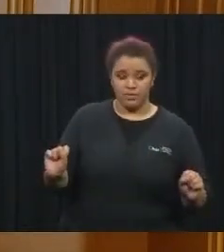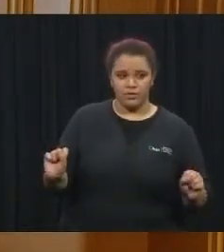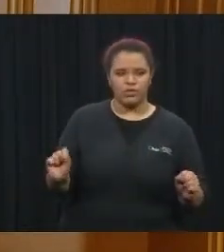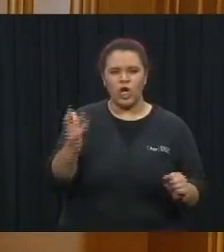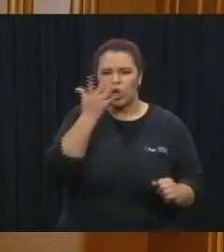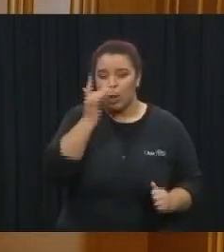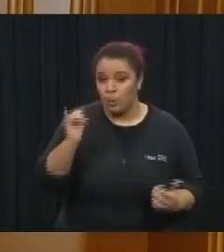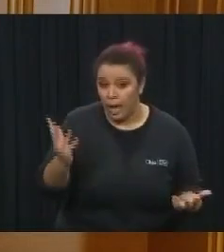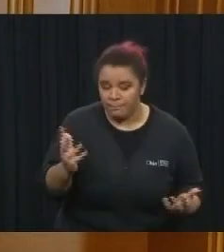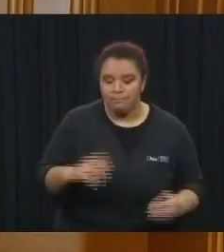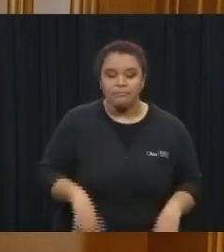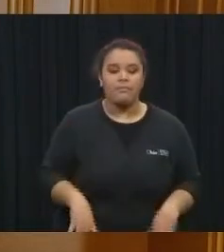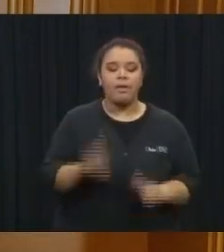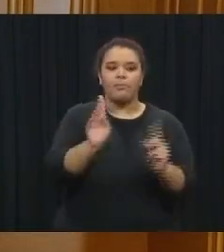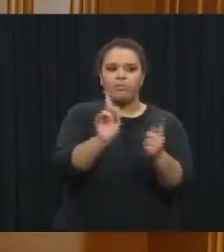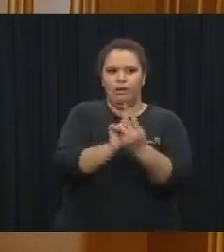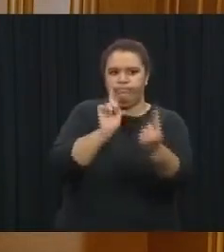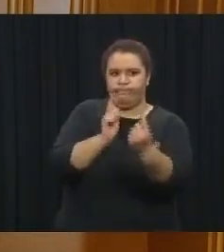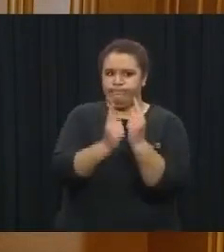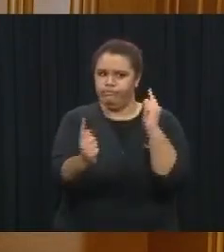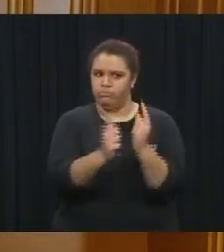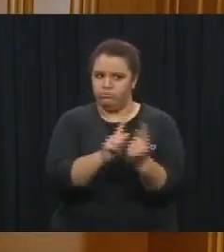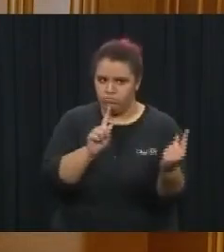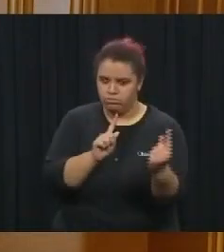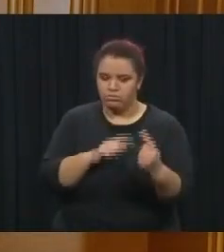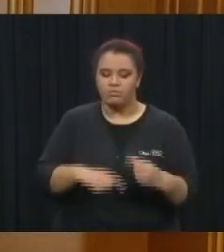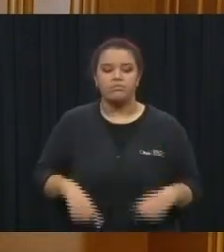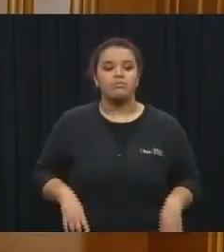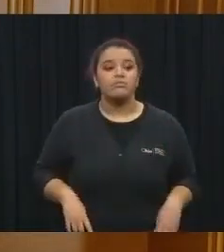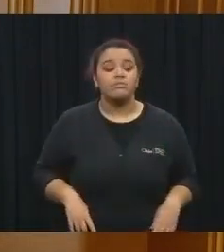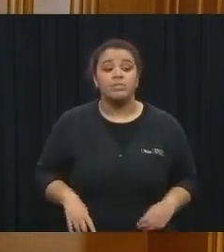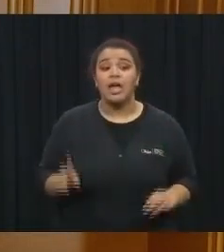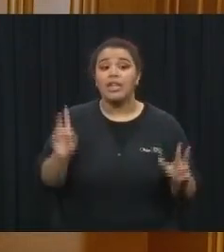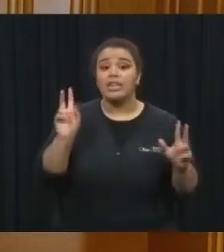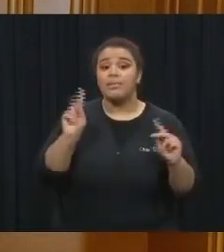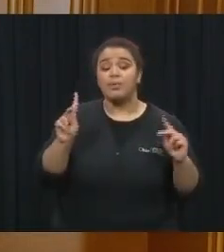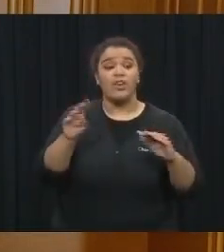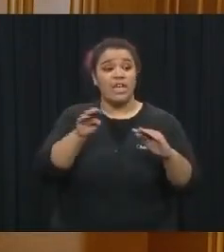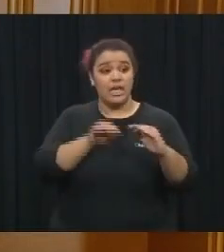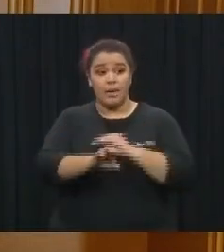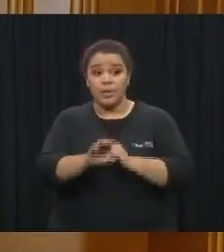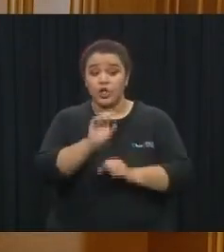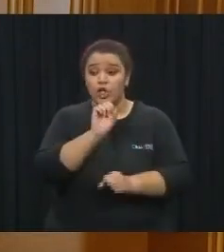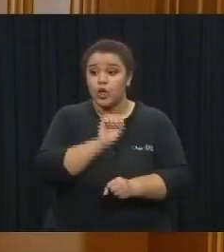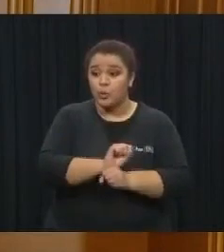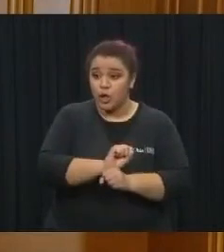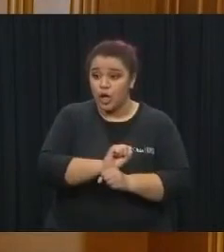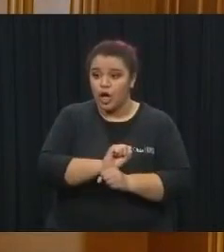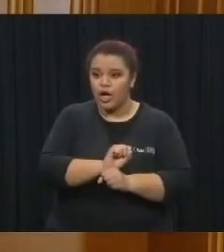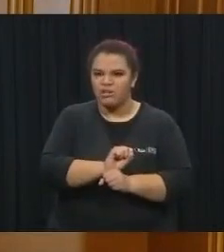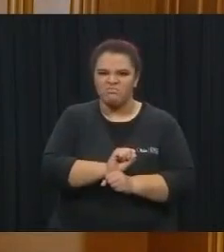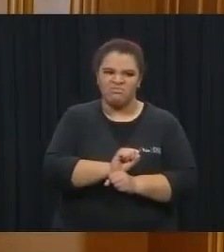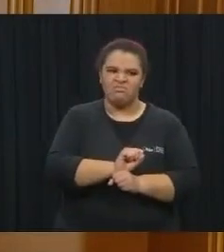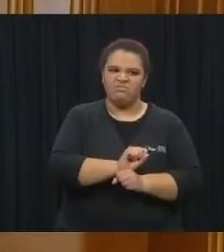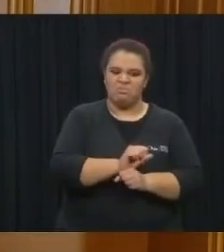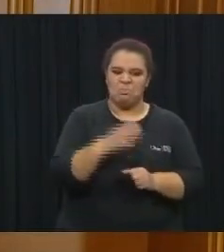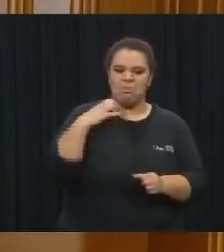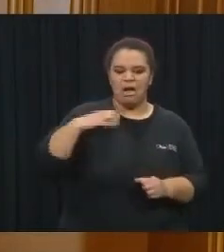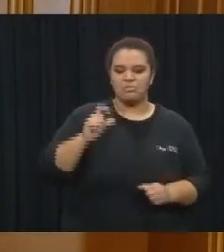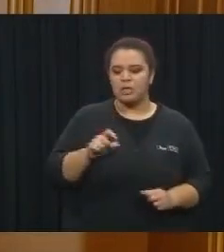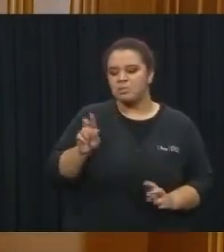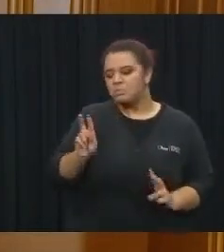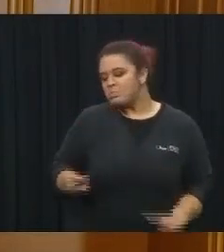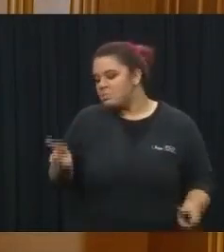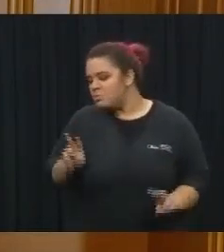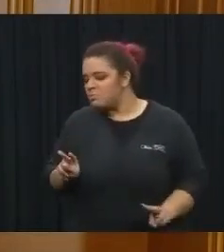be safe, that means that the other employees and every employee who comes in, there's got to be a determination that that person is not sick.